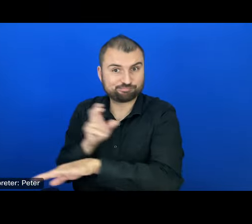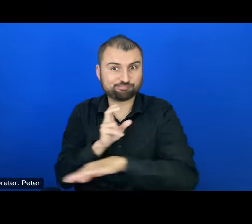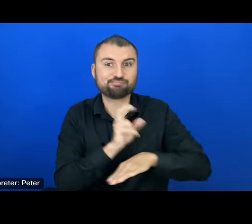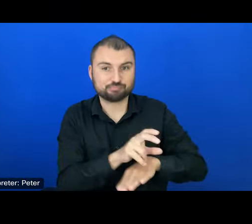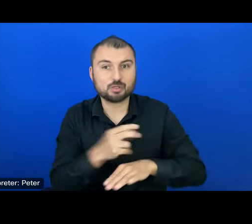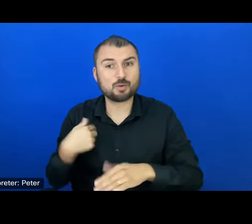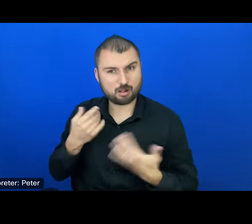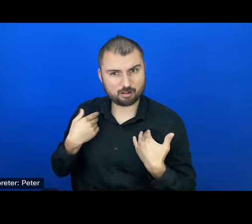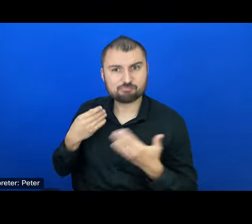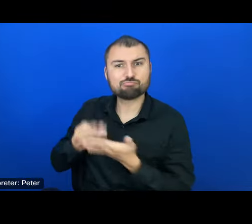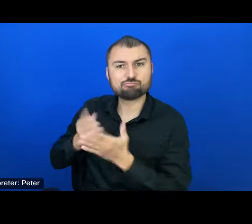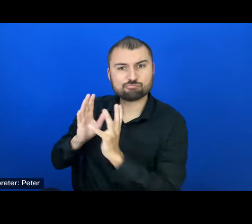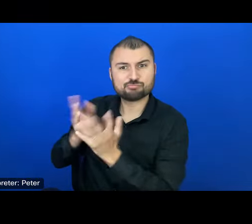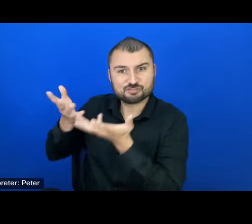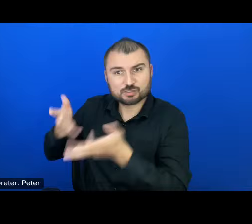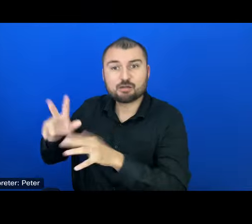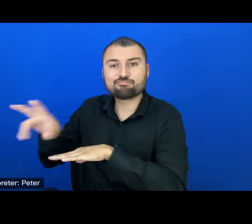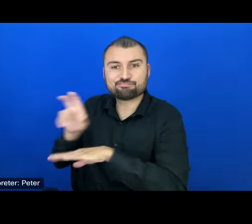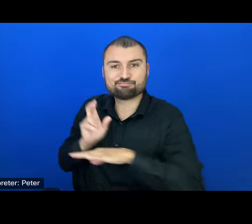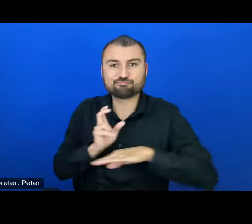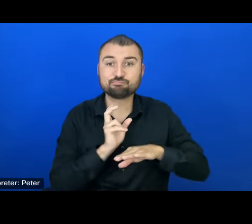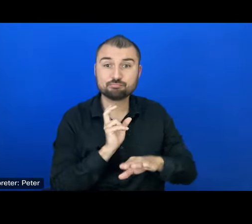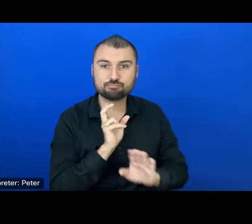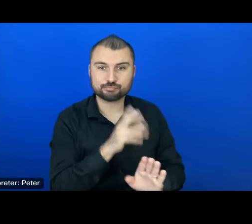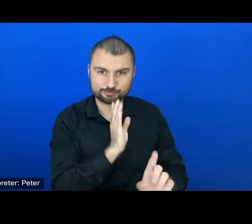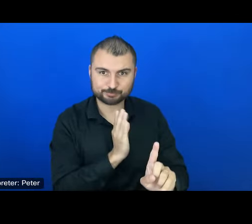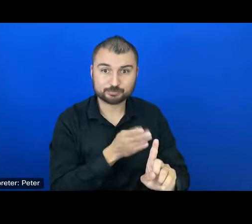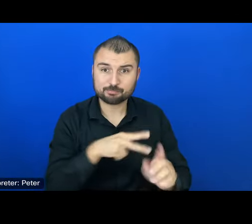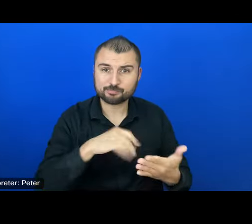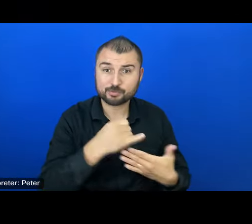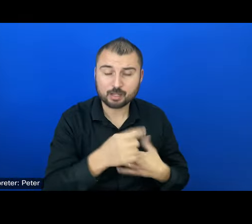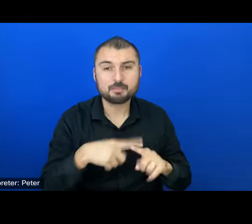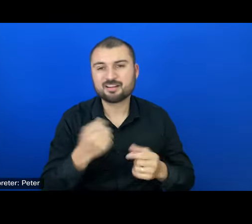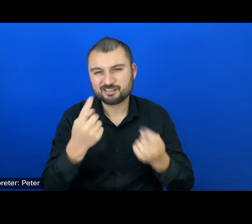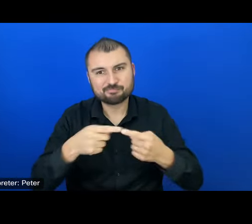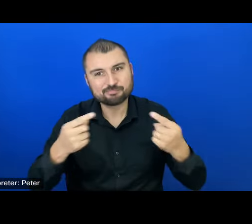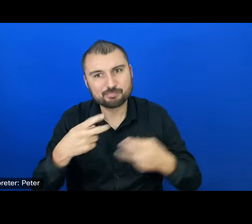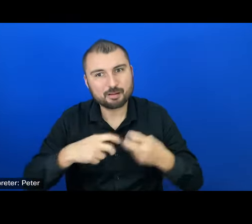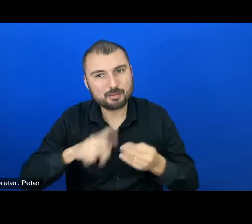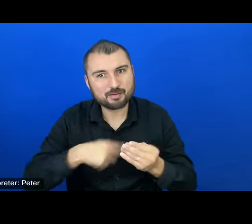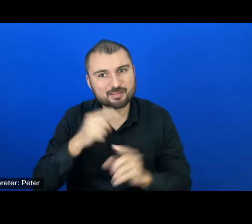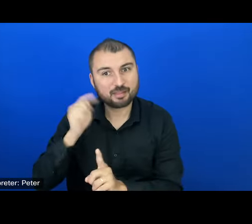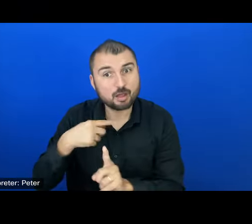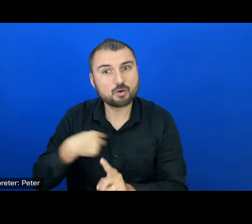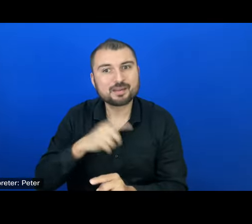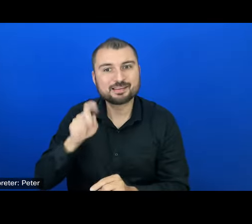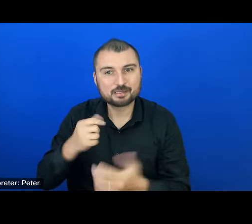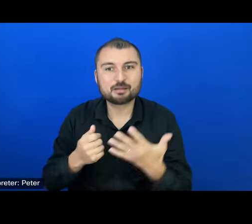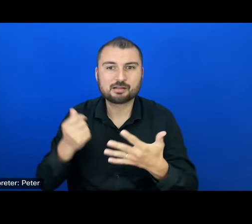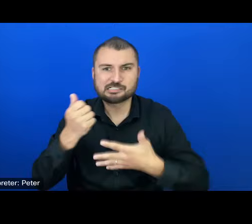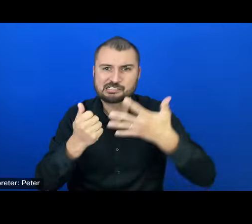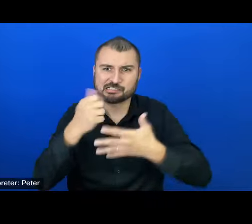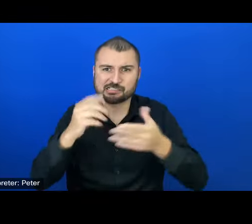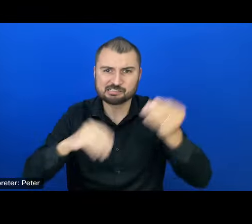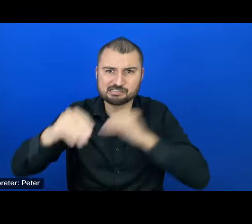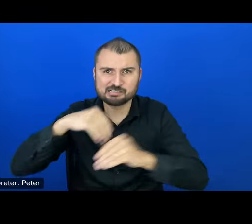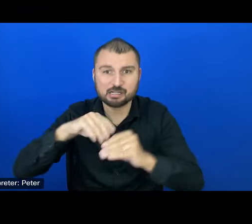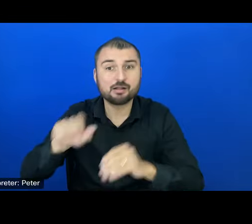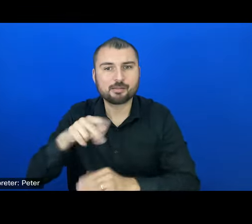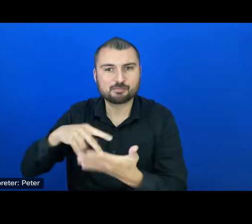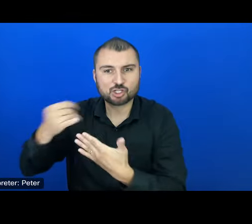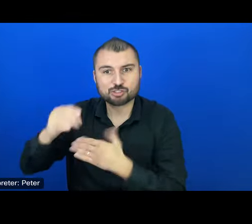able to reallocate and dedicate to that project. The adverse effect of that is we have to reprioritize some of those other